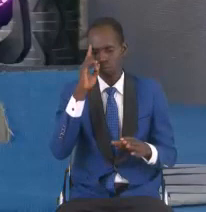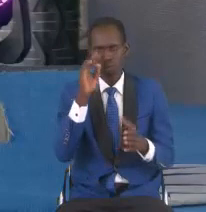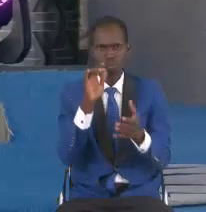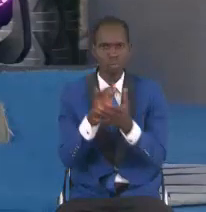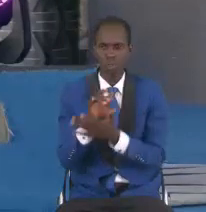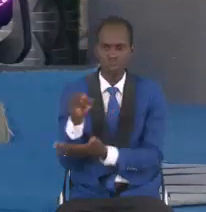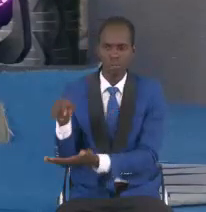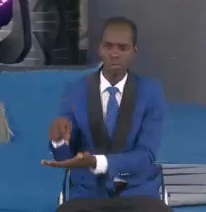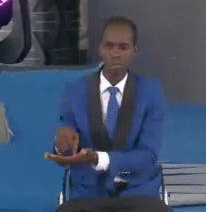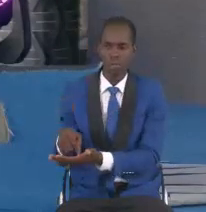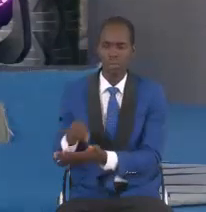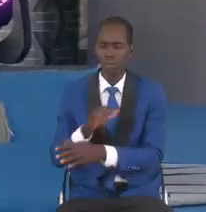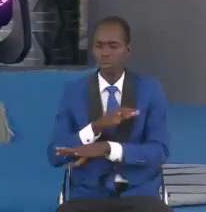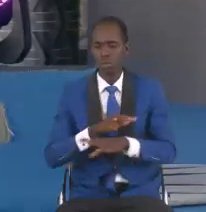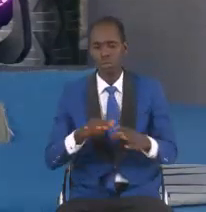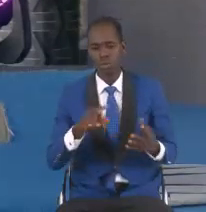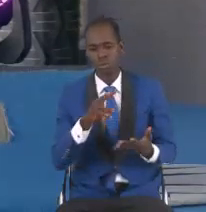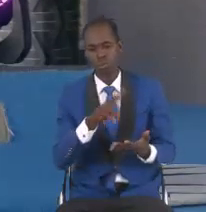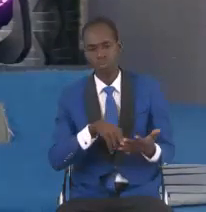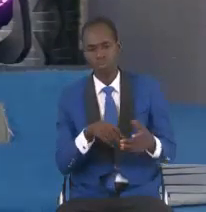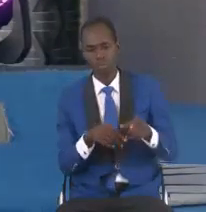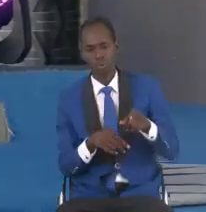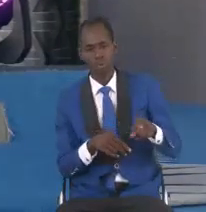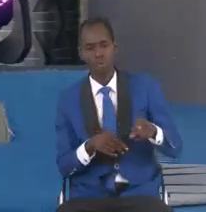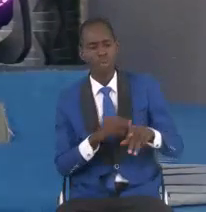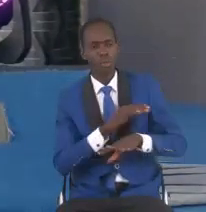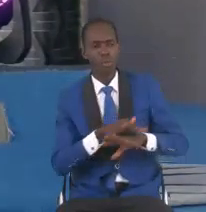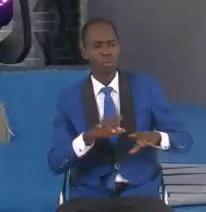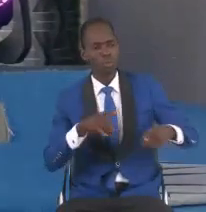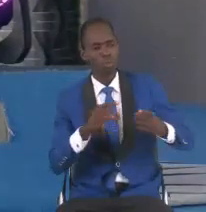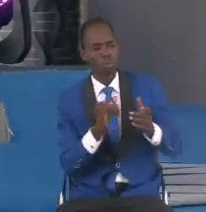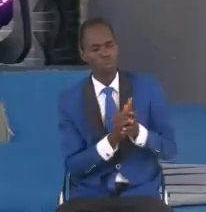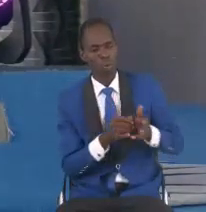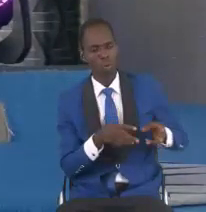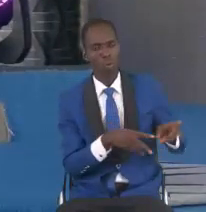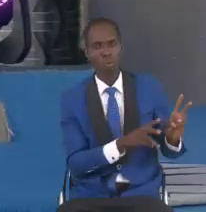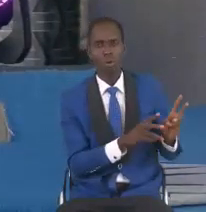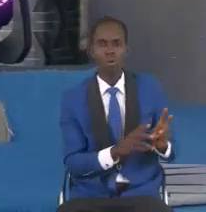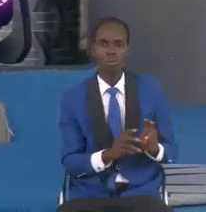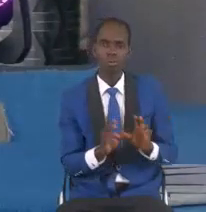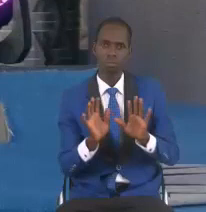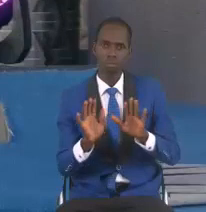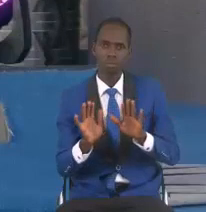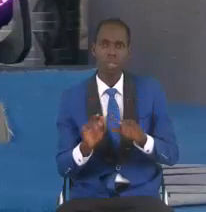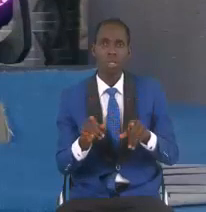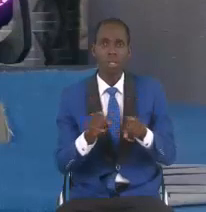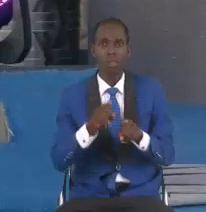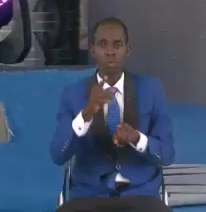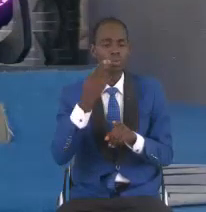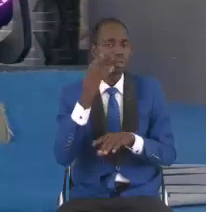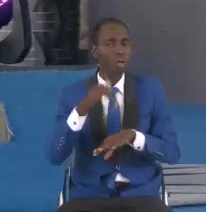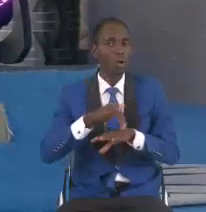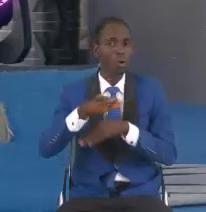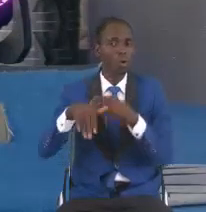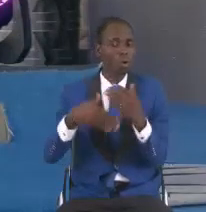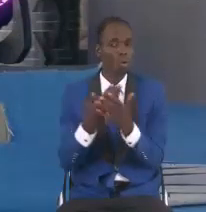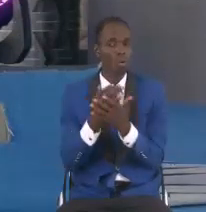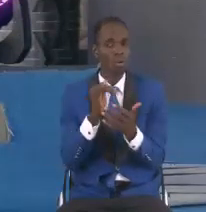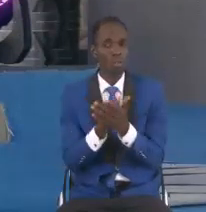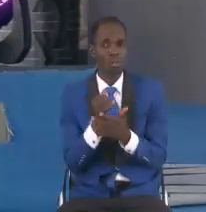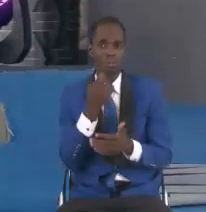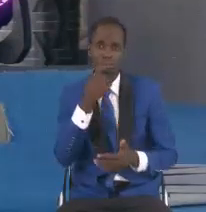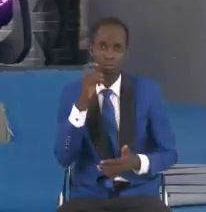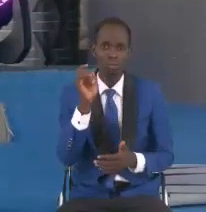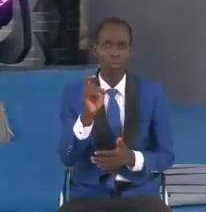don't read this, don't go that direction. And as you look at the charge he's giving, he's telling the people,